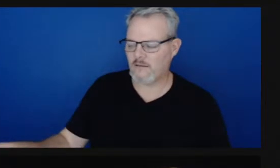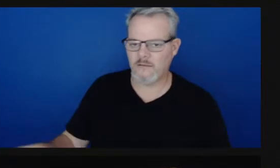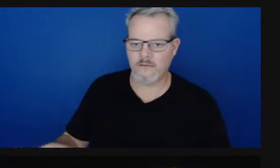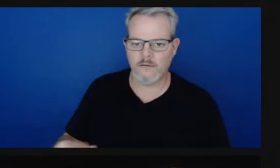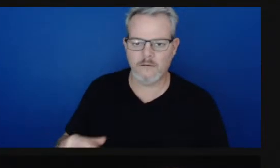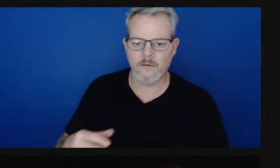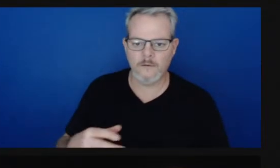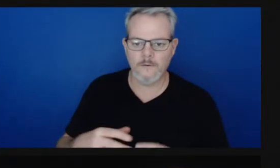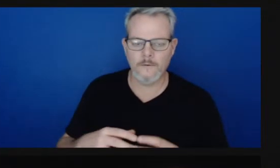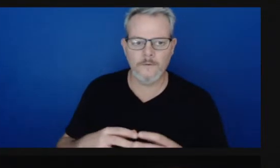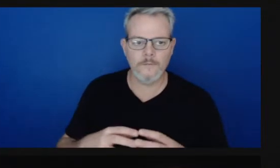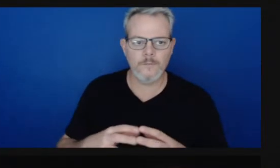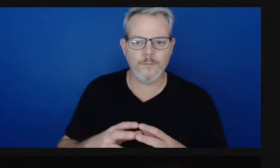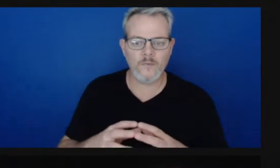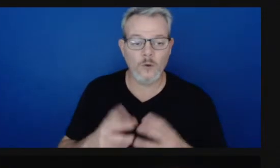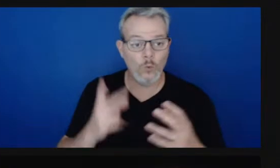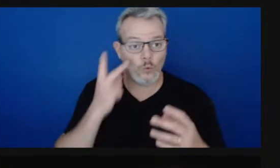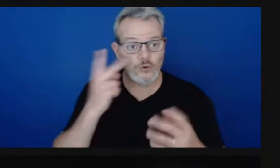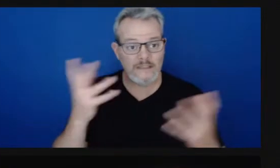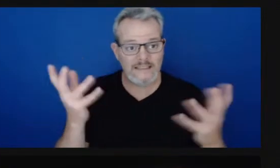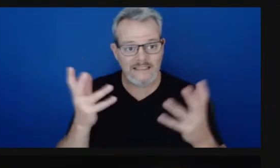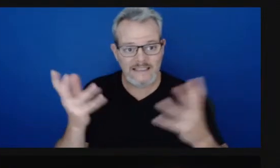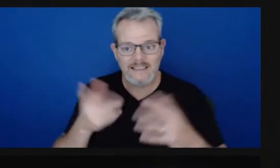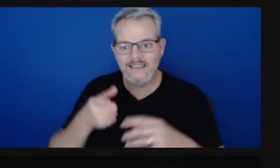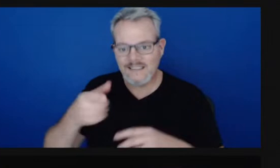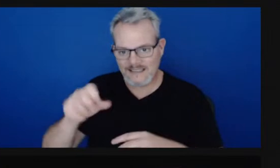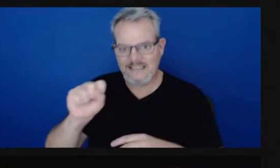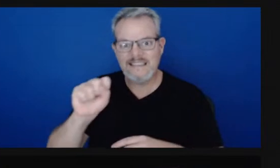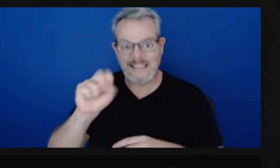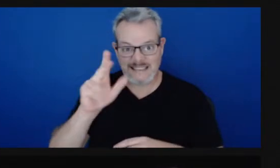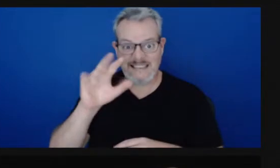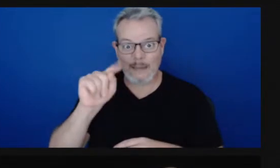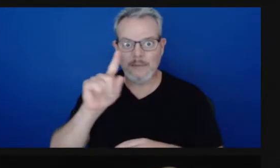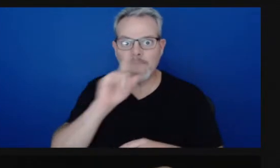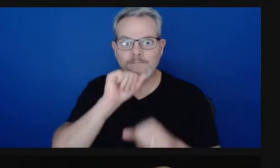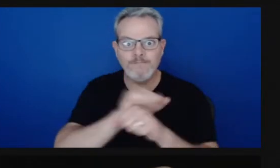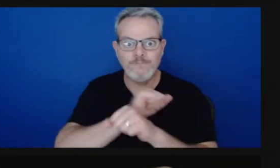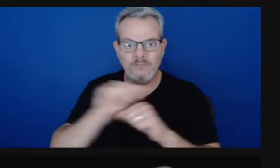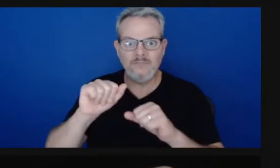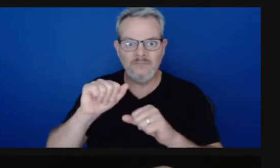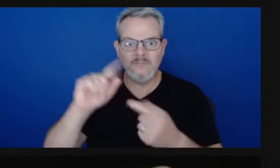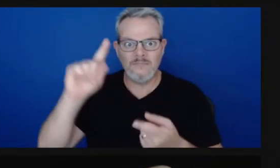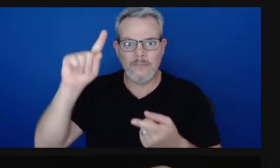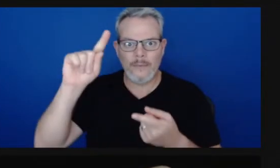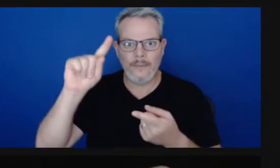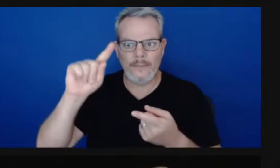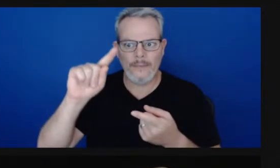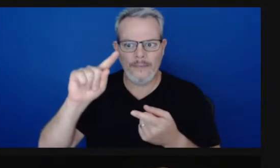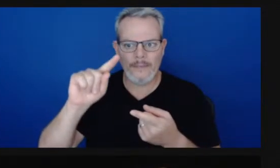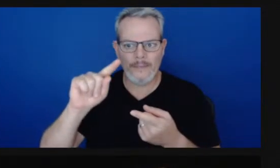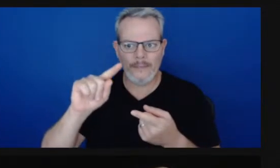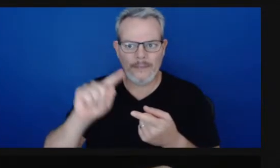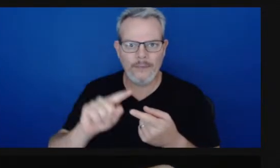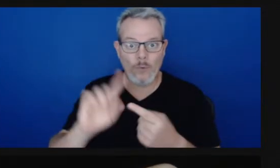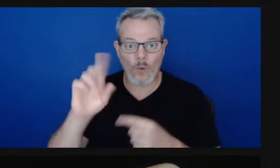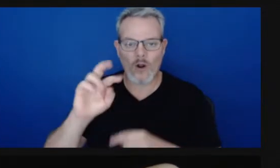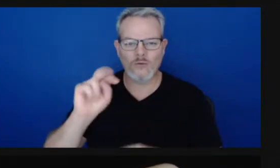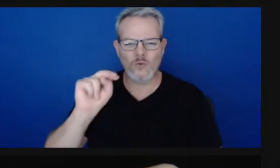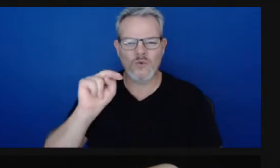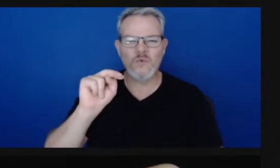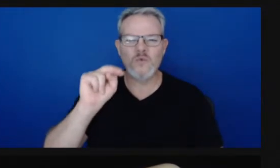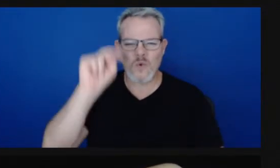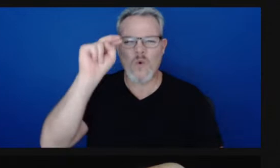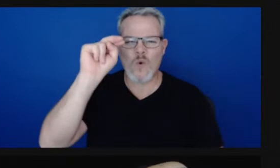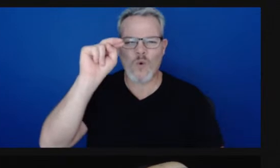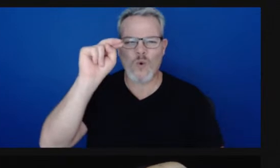what you can see here is that the summit has actually been dropping for the last few weeks here at the summit on the north side. Uikahuna has been dropping in